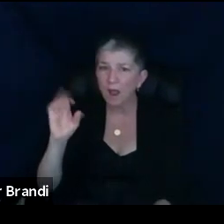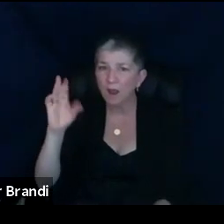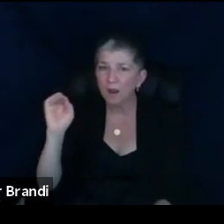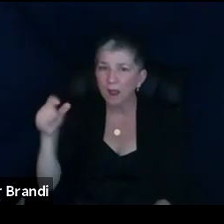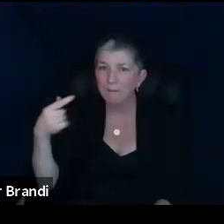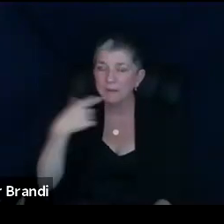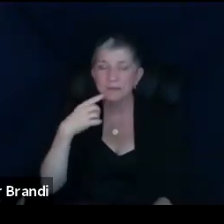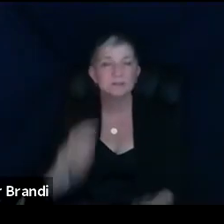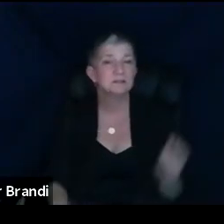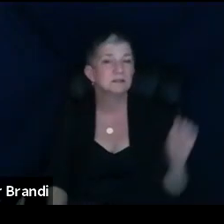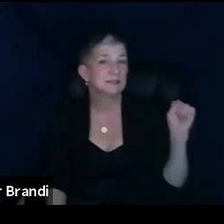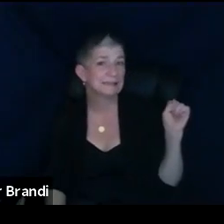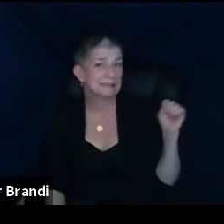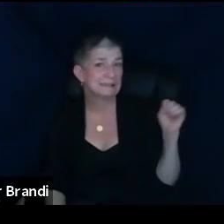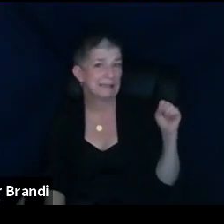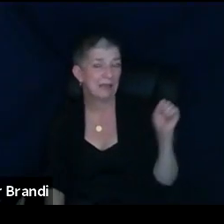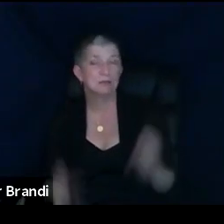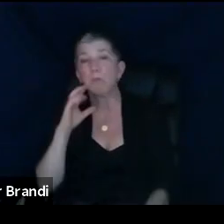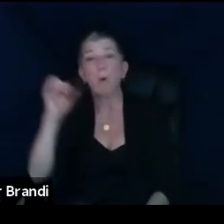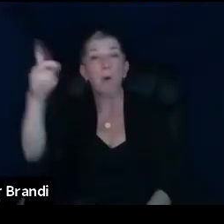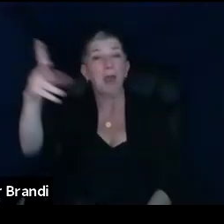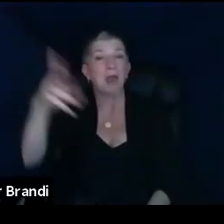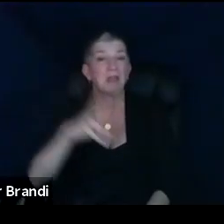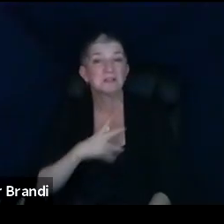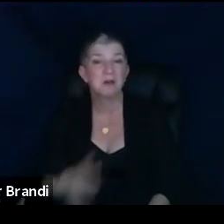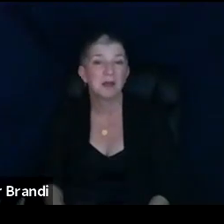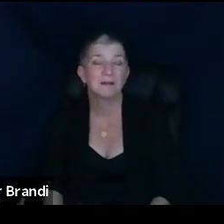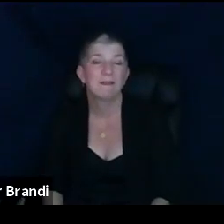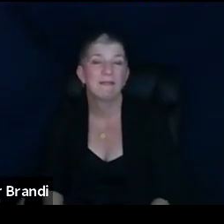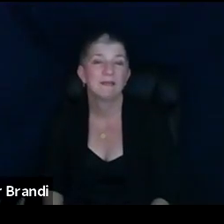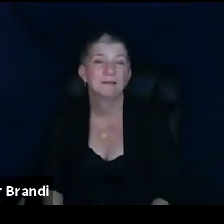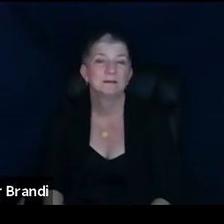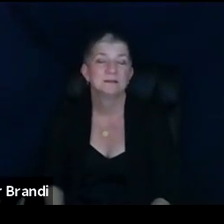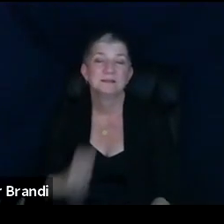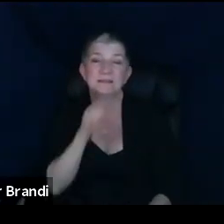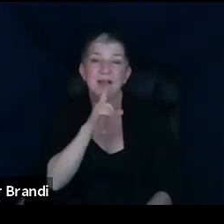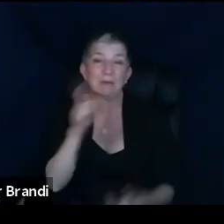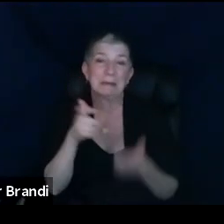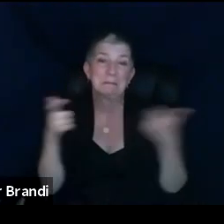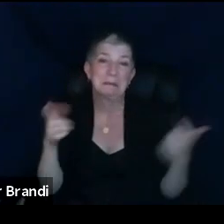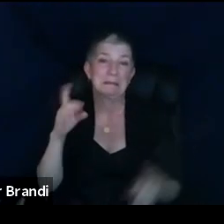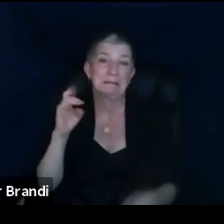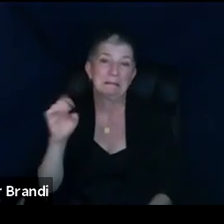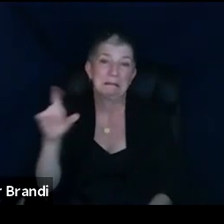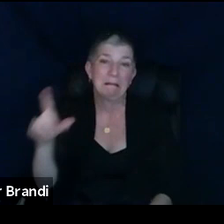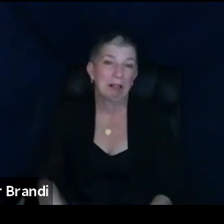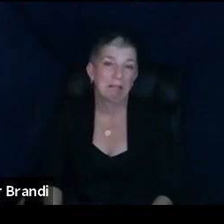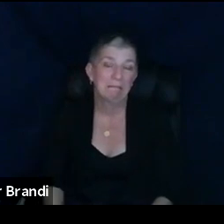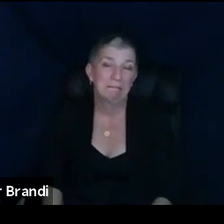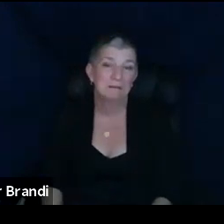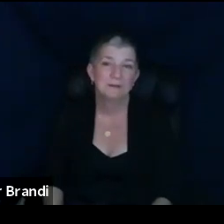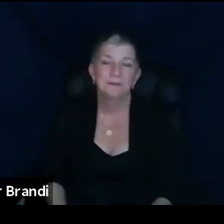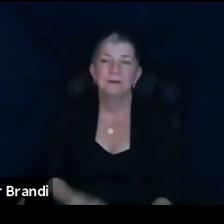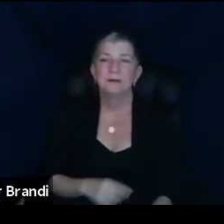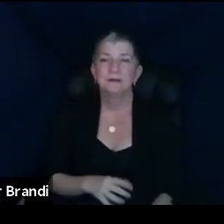But he was like, "Okay." Wasn't that big of a deal. I see that in Cupping Chinatown is, quite